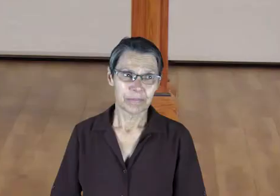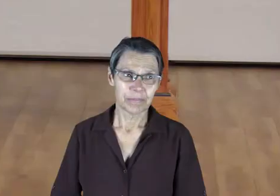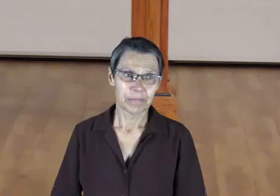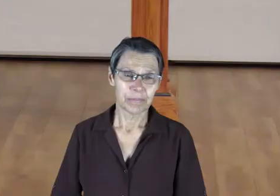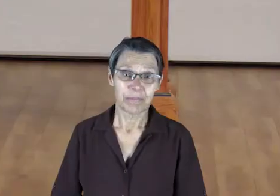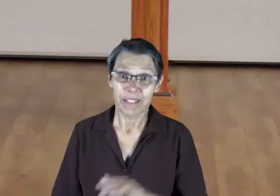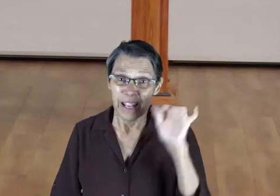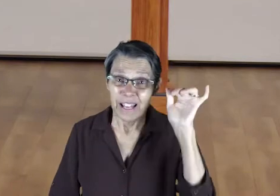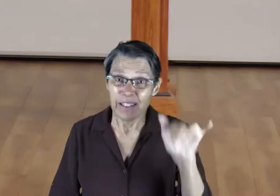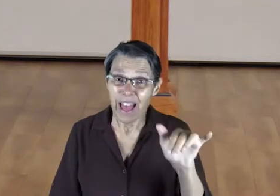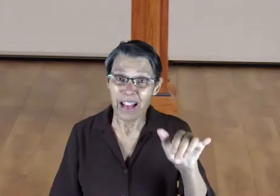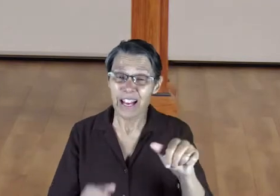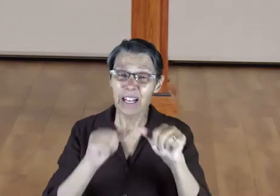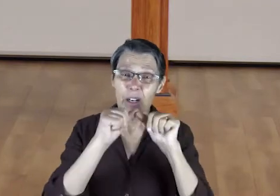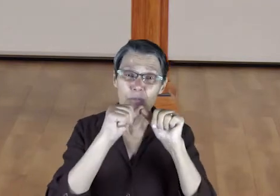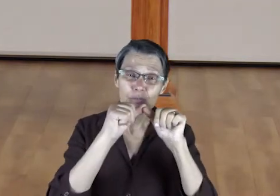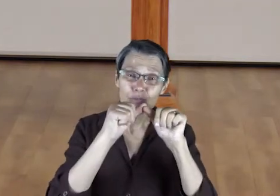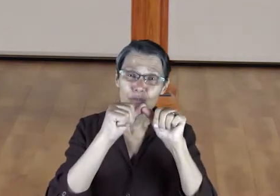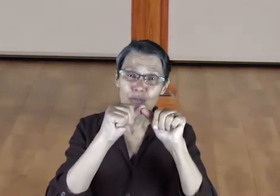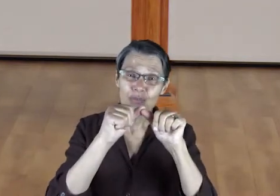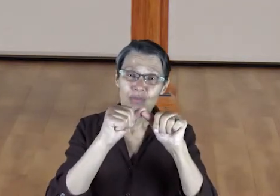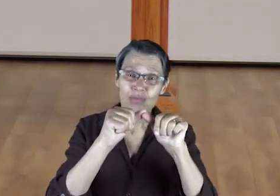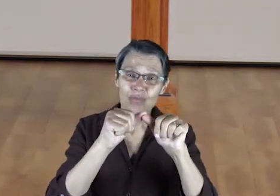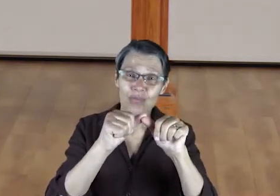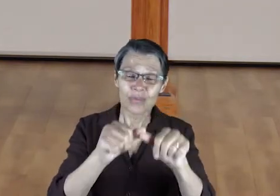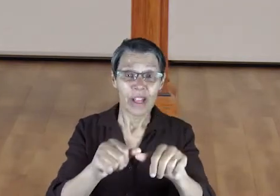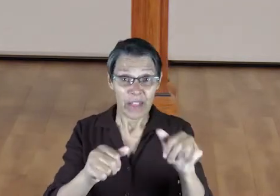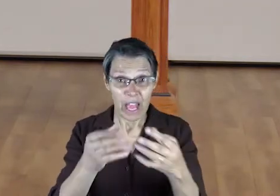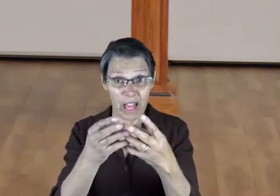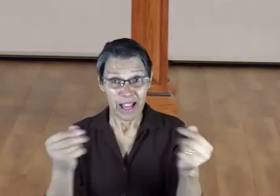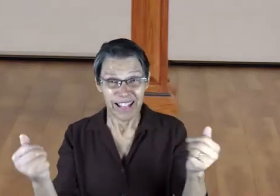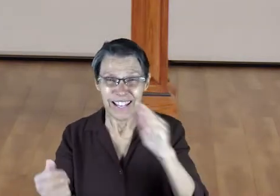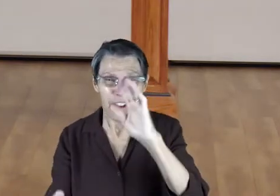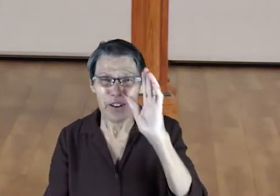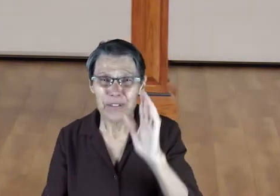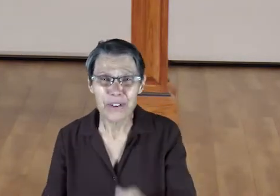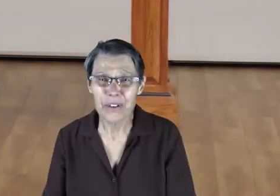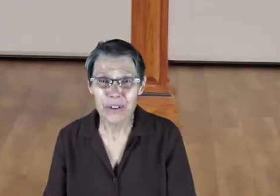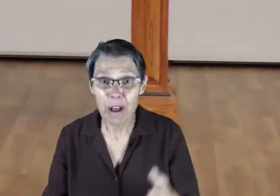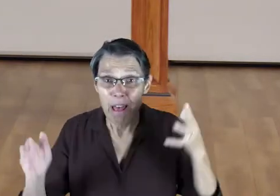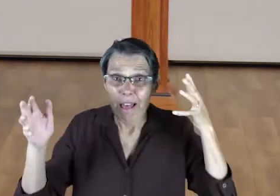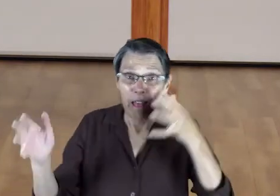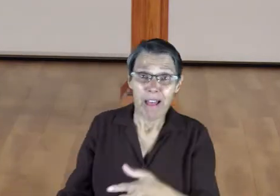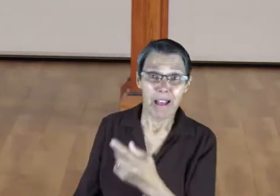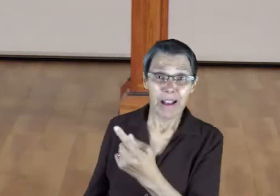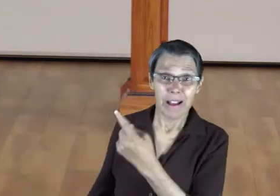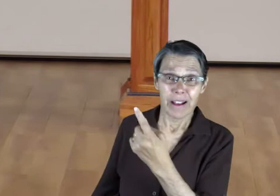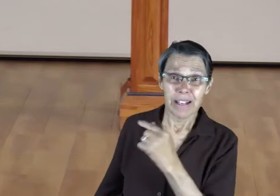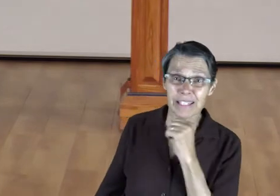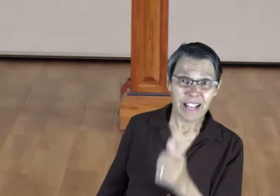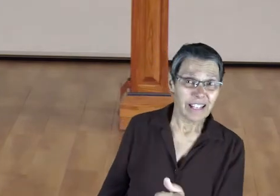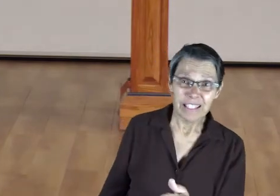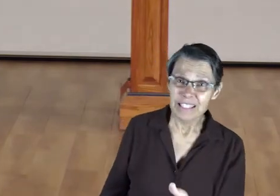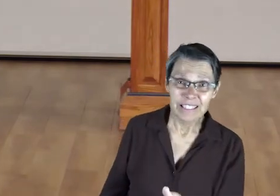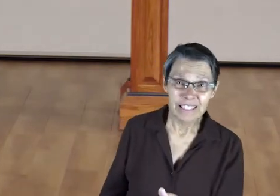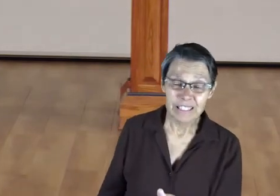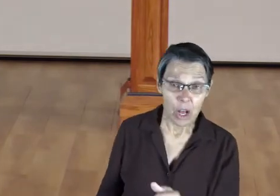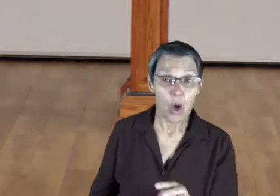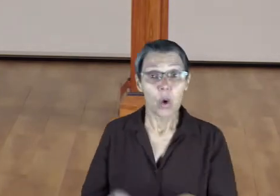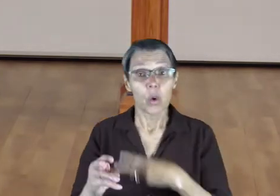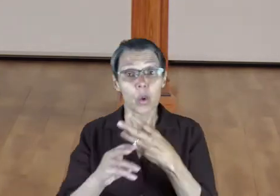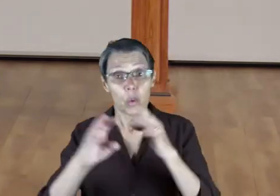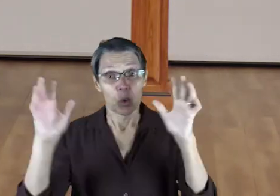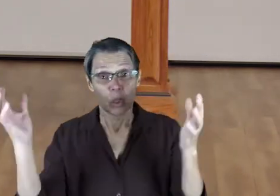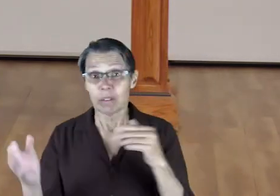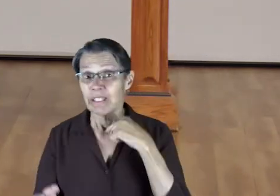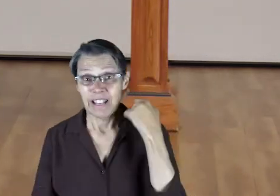That doesn't disappear. That doesn't go away. We aren't left abandoned. The world does not look